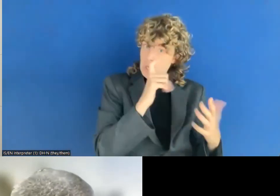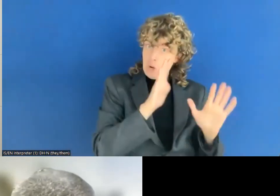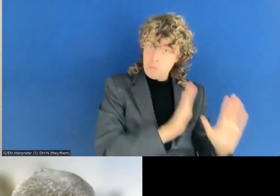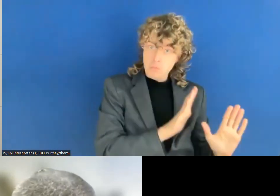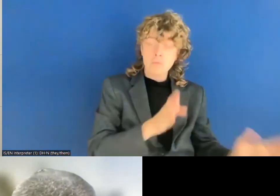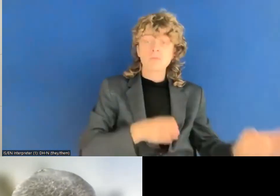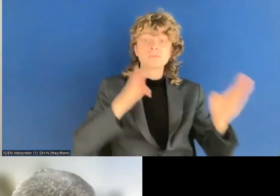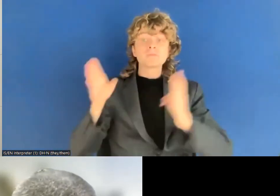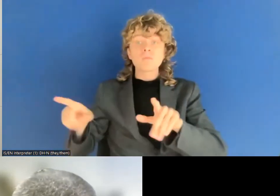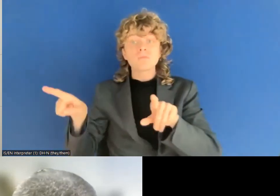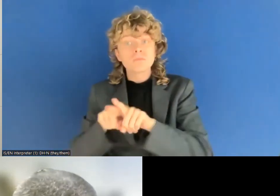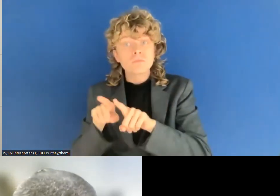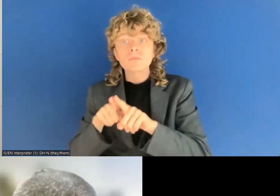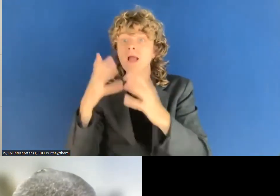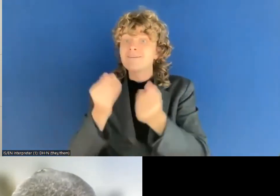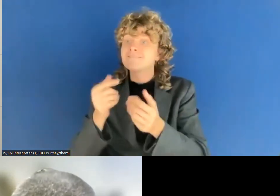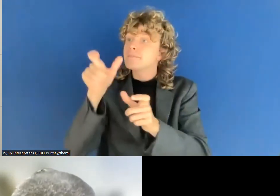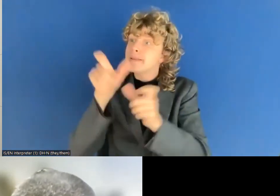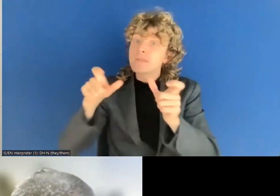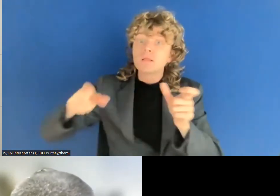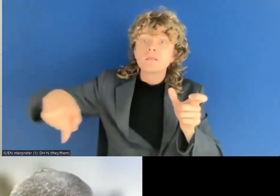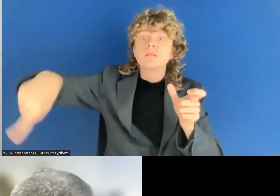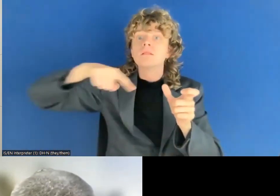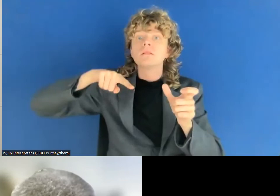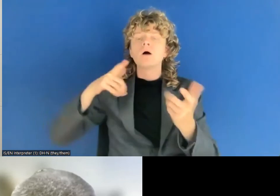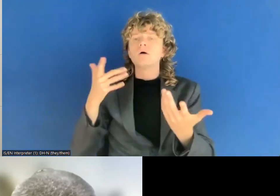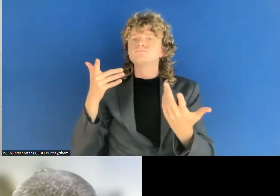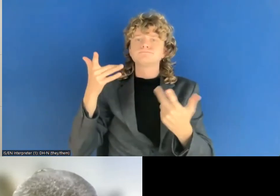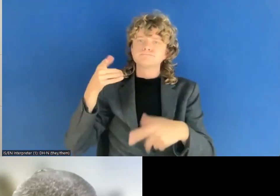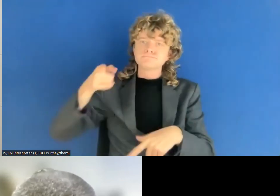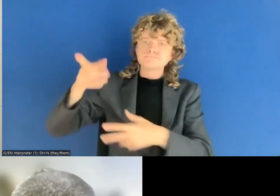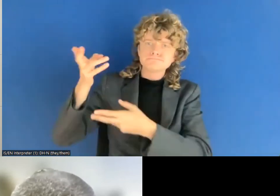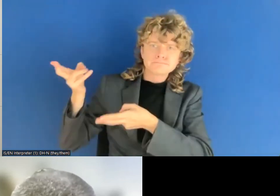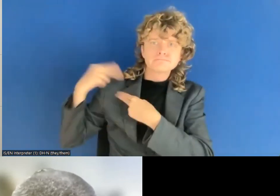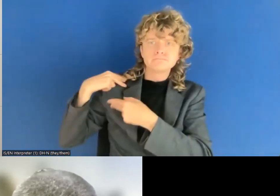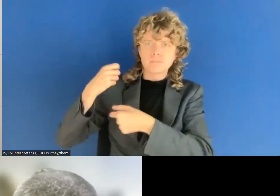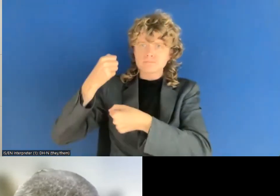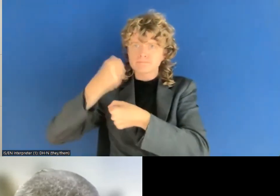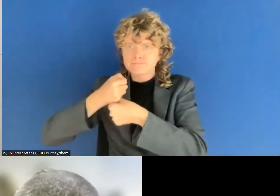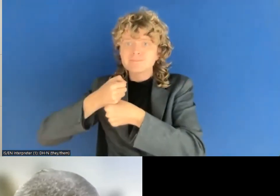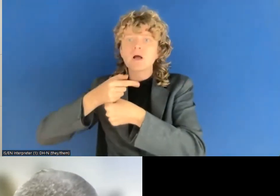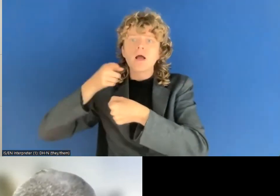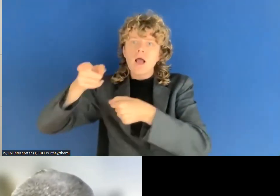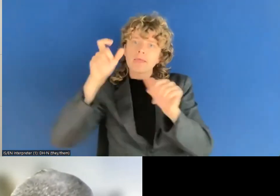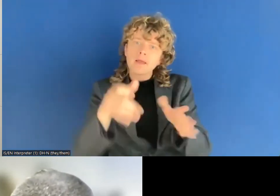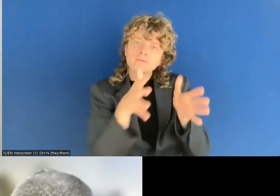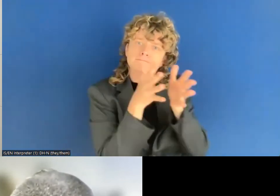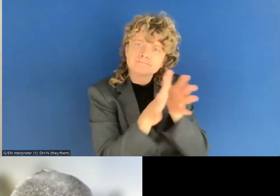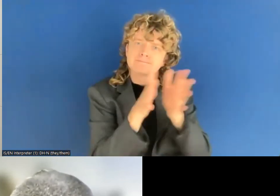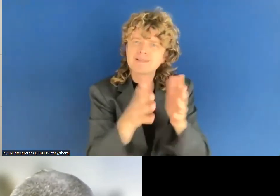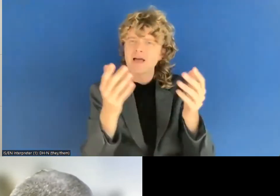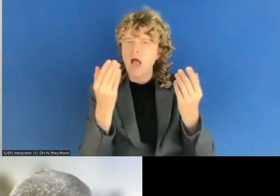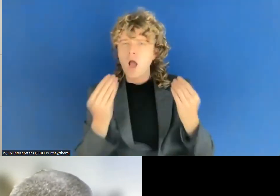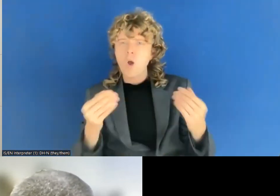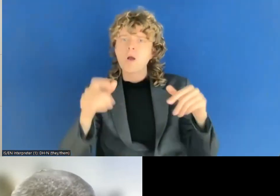are people available on the market who can explain you what to do in your certain